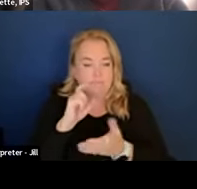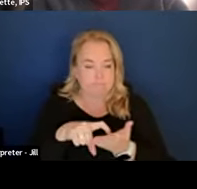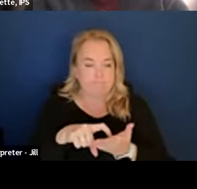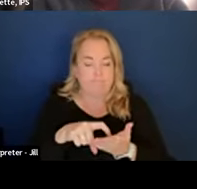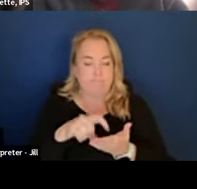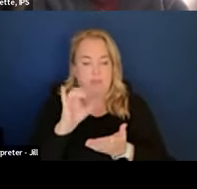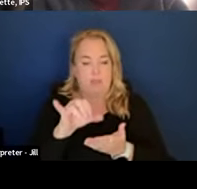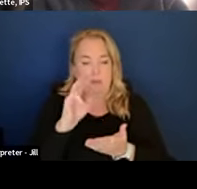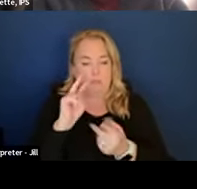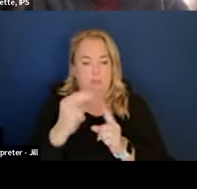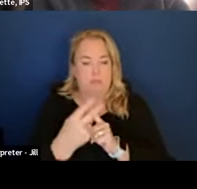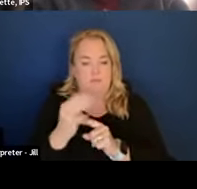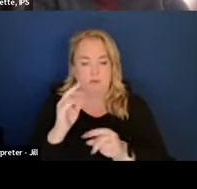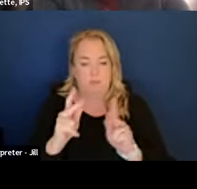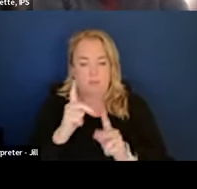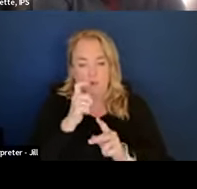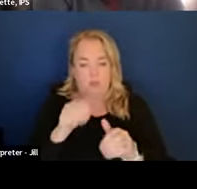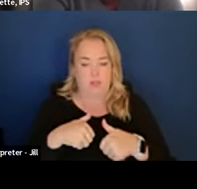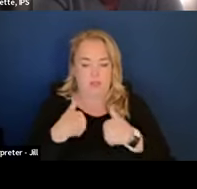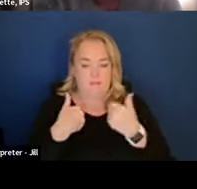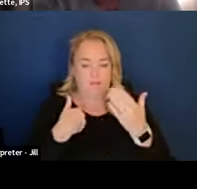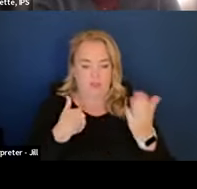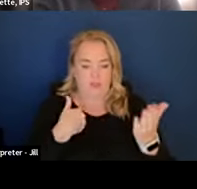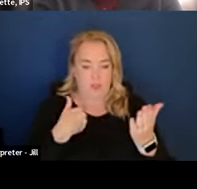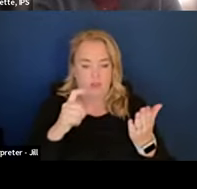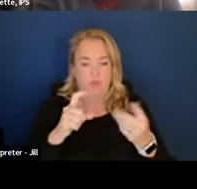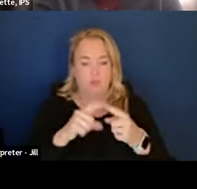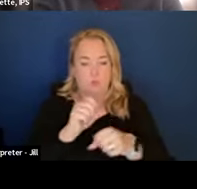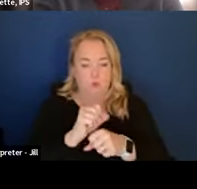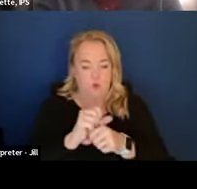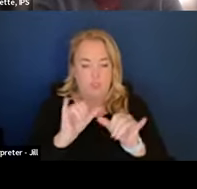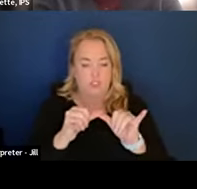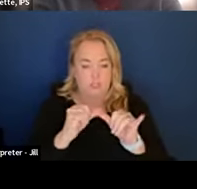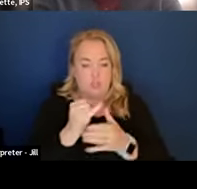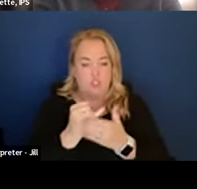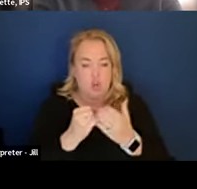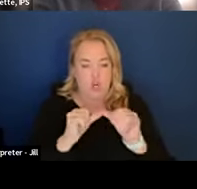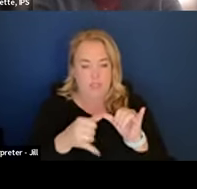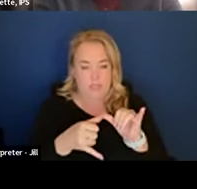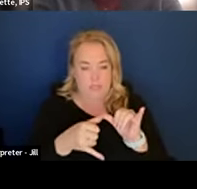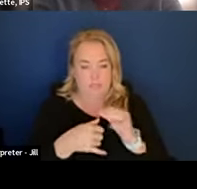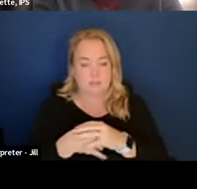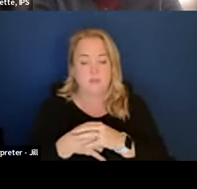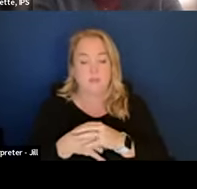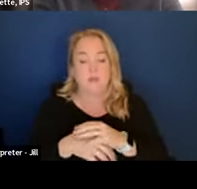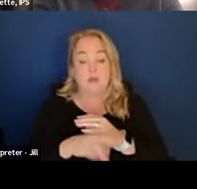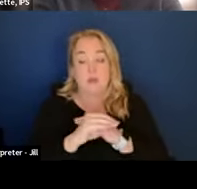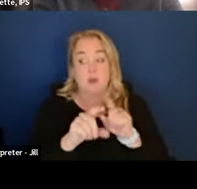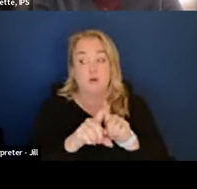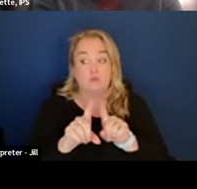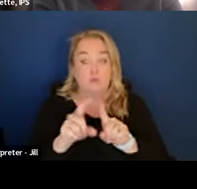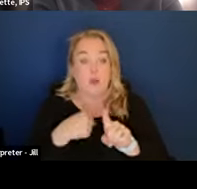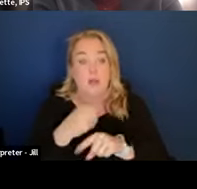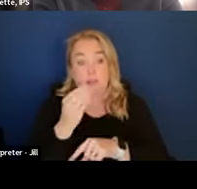the people that are living there. And they need to be working on them as engineers and architects. Other thing I always tell